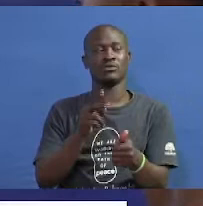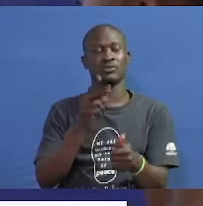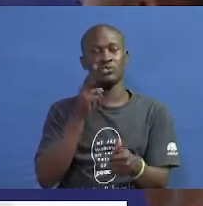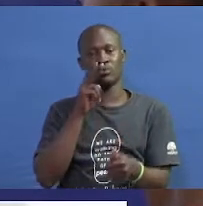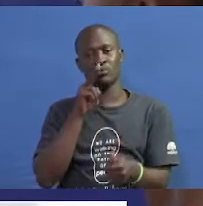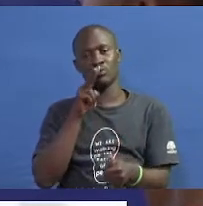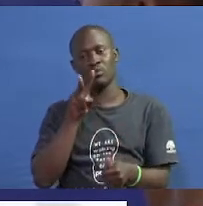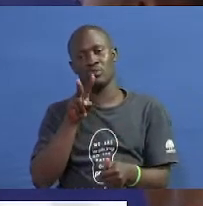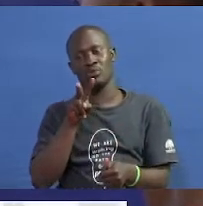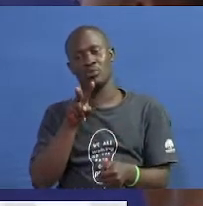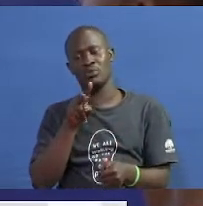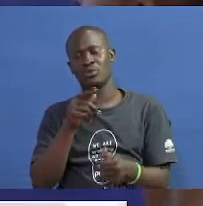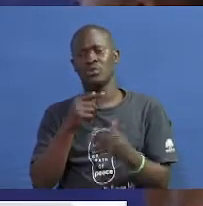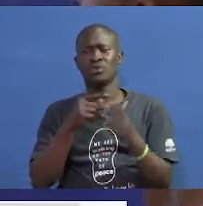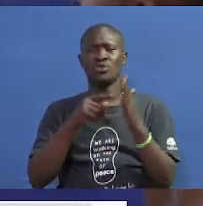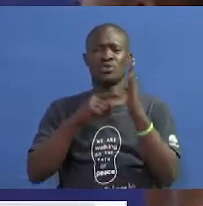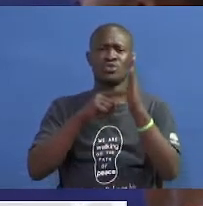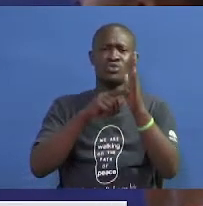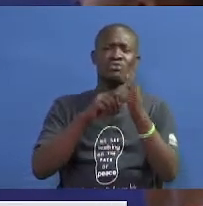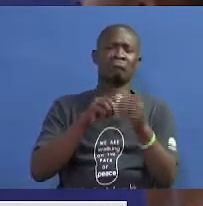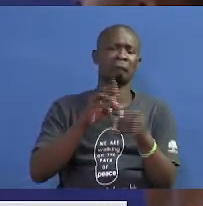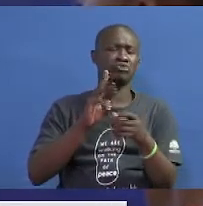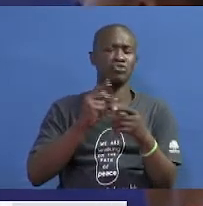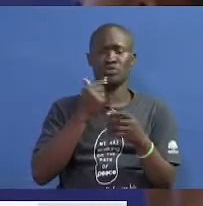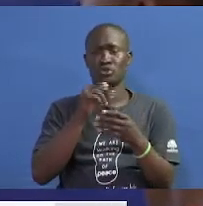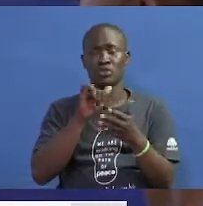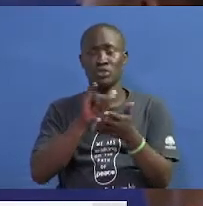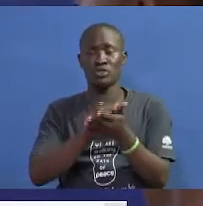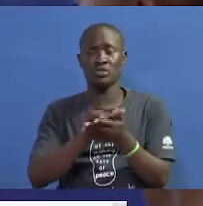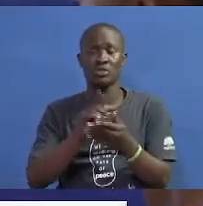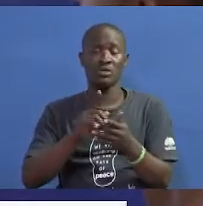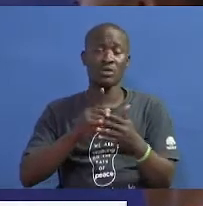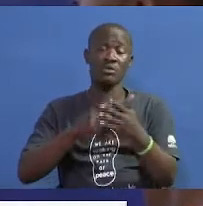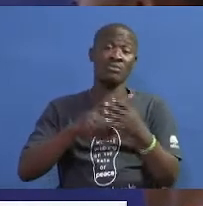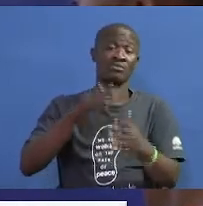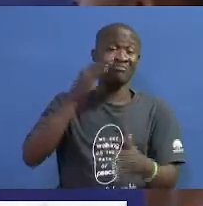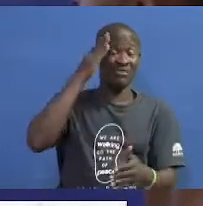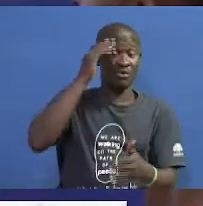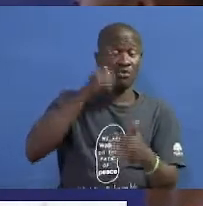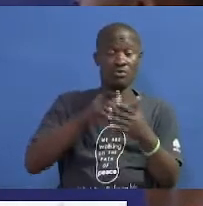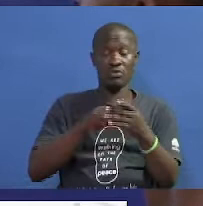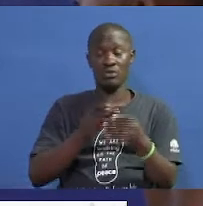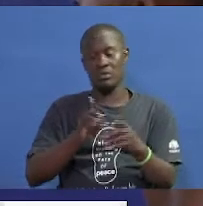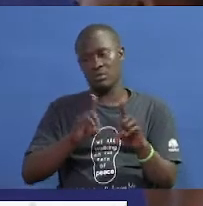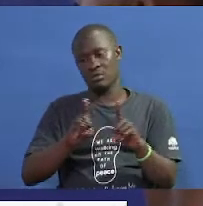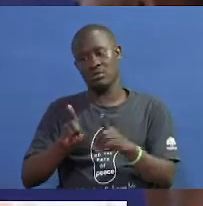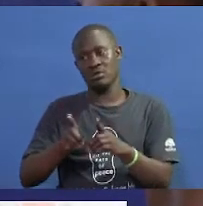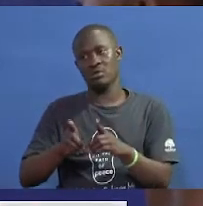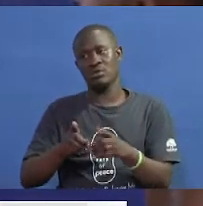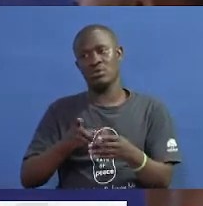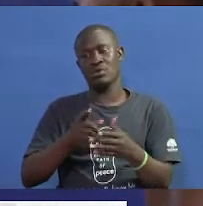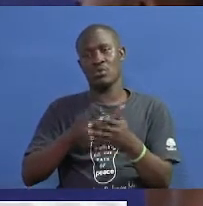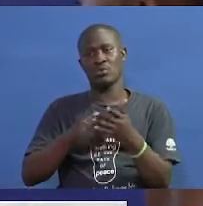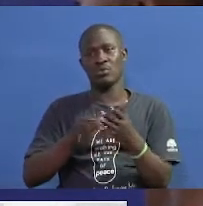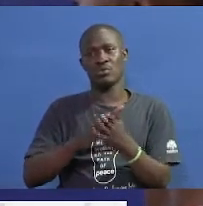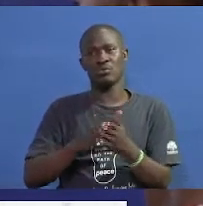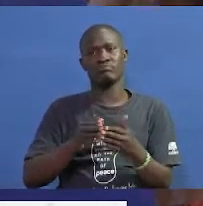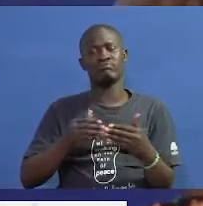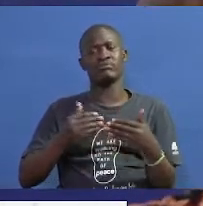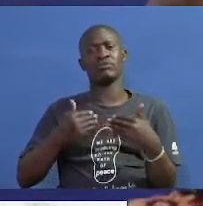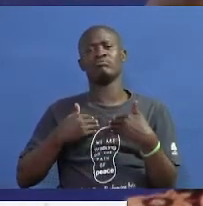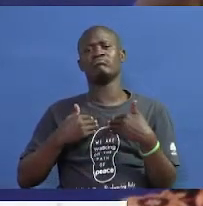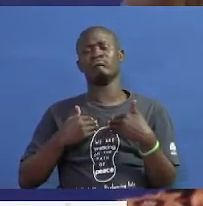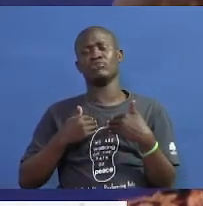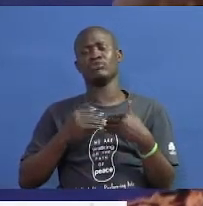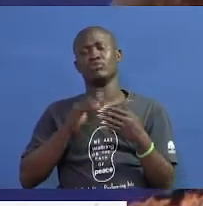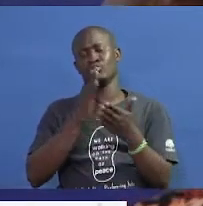we want to show them that we see that and that we recognize what they're doing, and we want to really honestly help as much